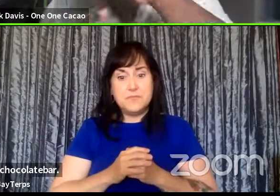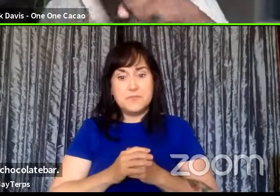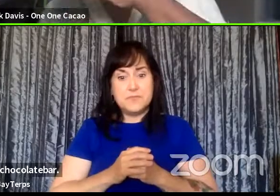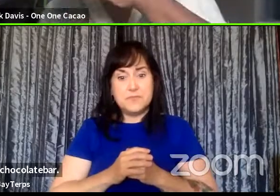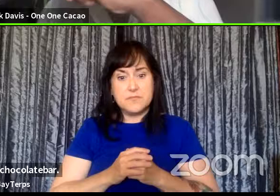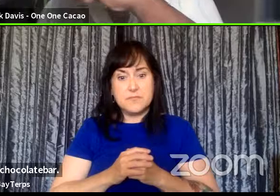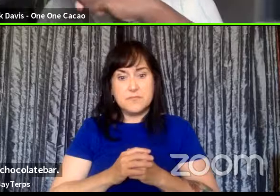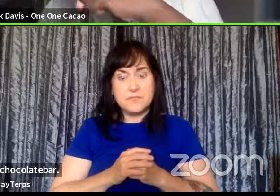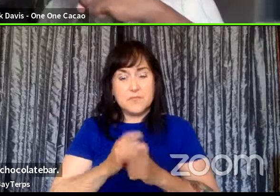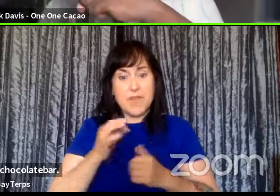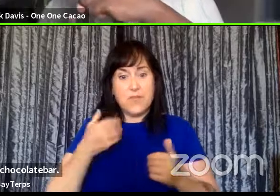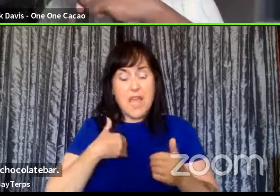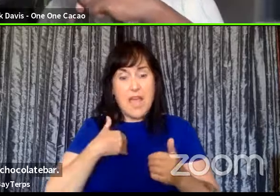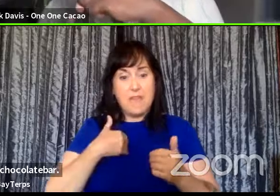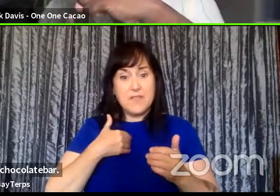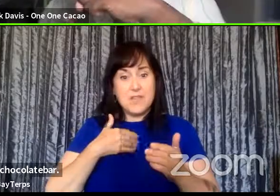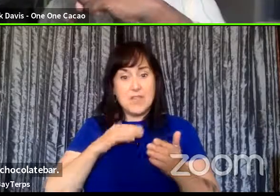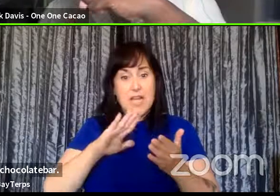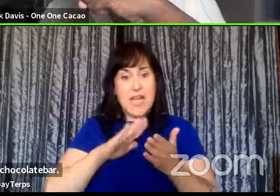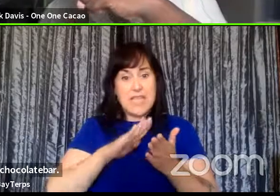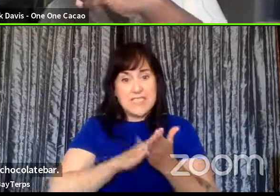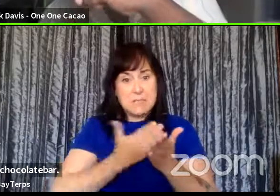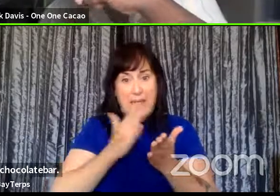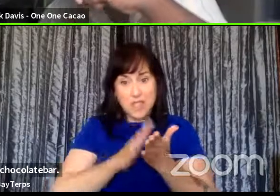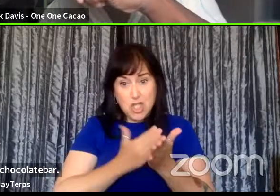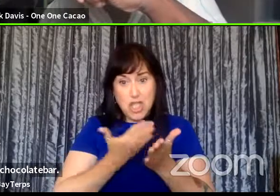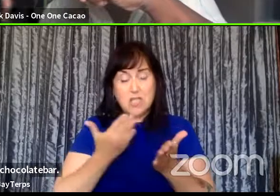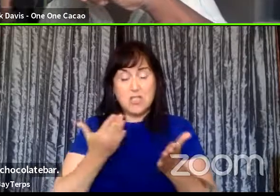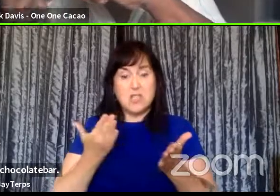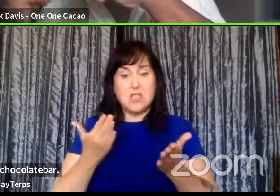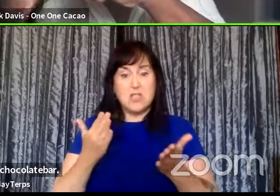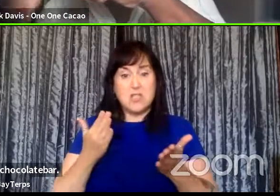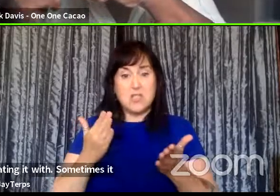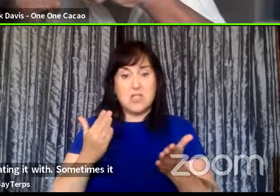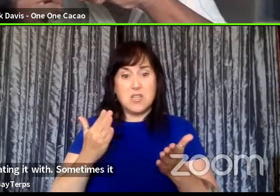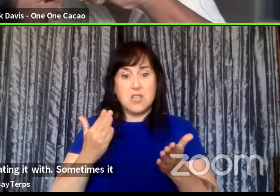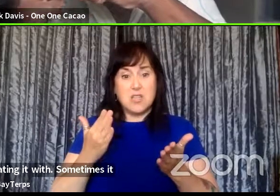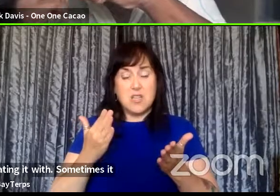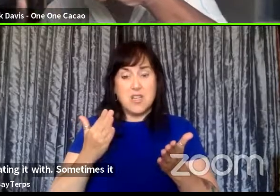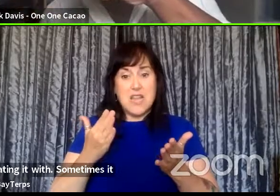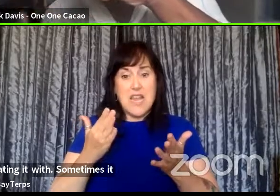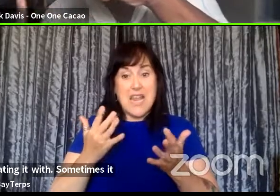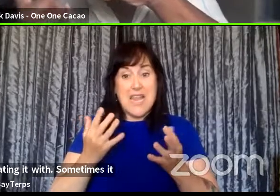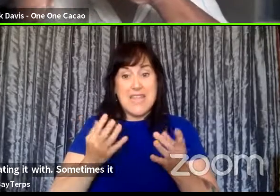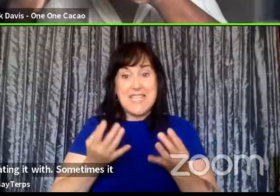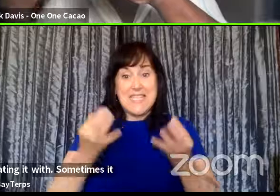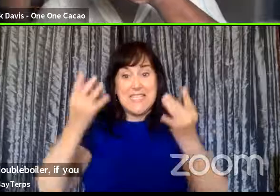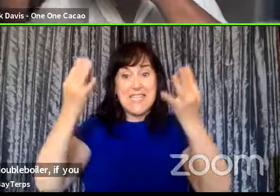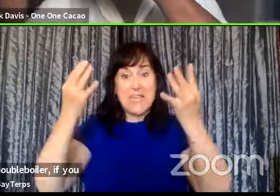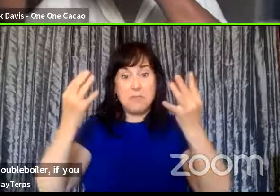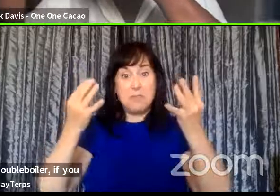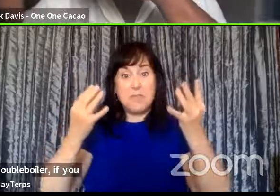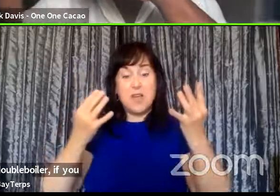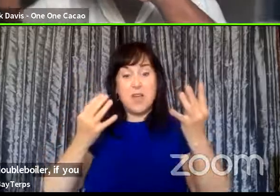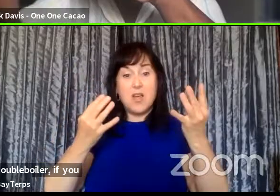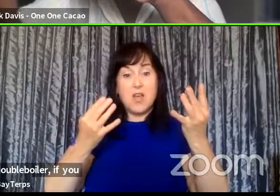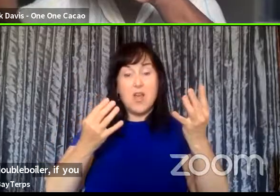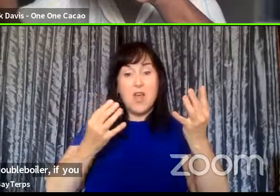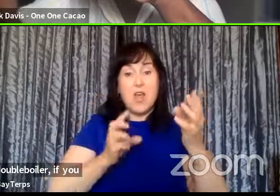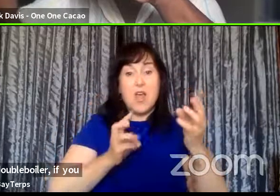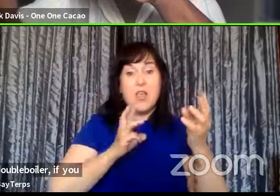if you have a spatula which is sticking up, okay, and the steam is coming out, water can literally sometimes just flow